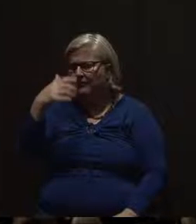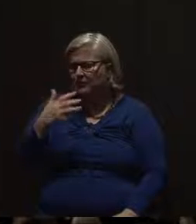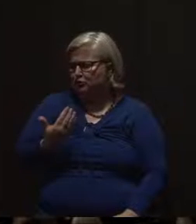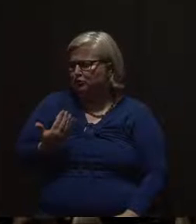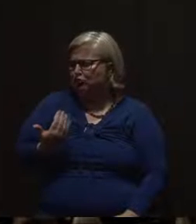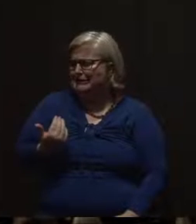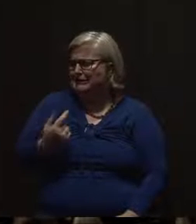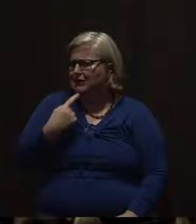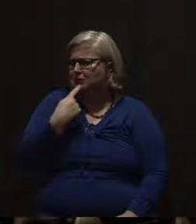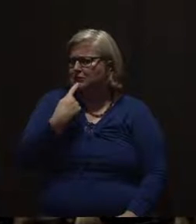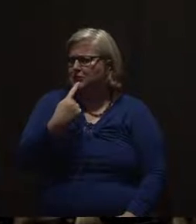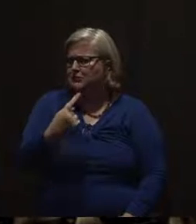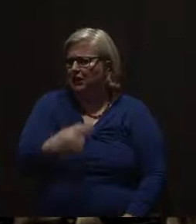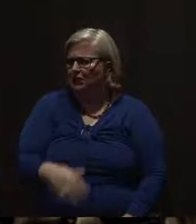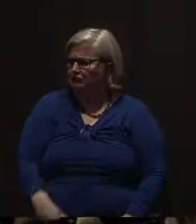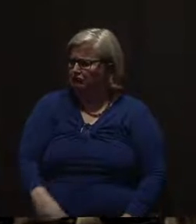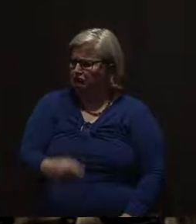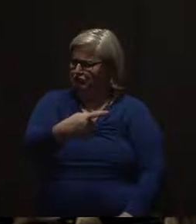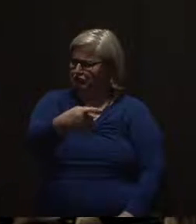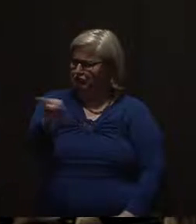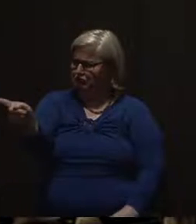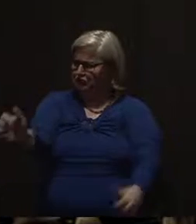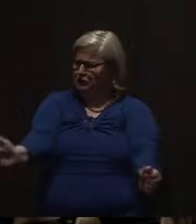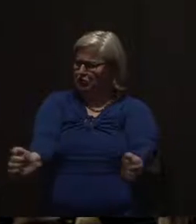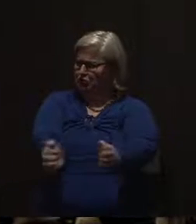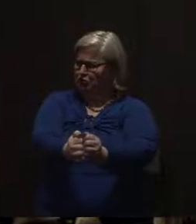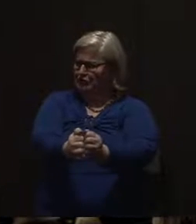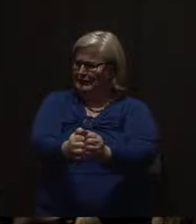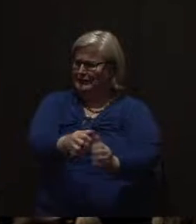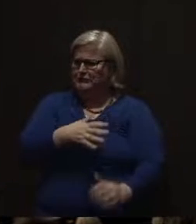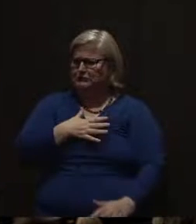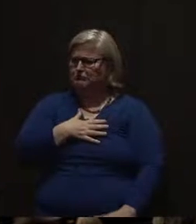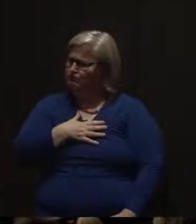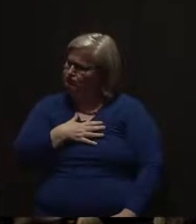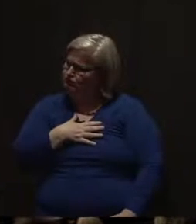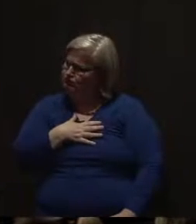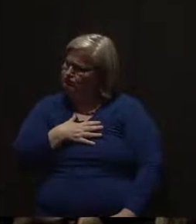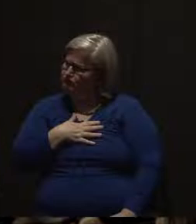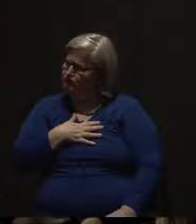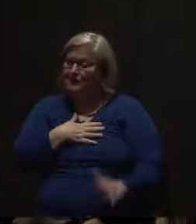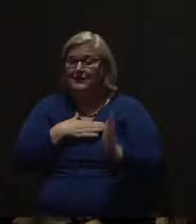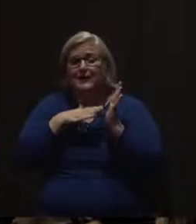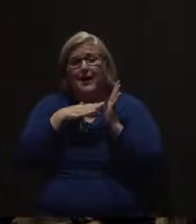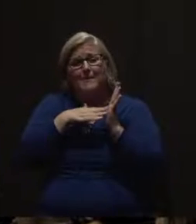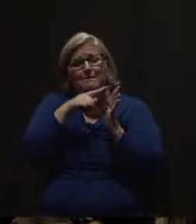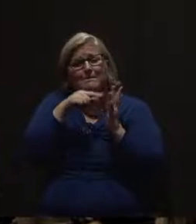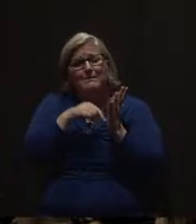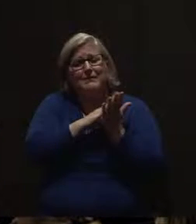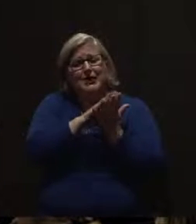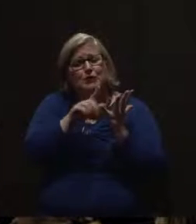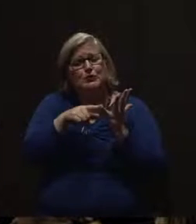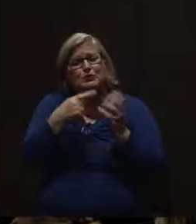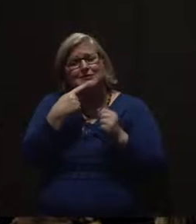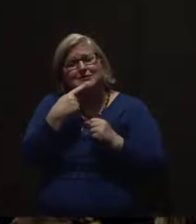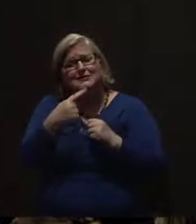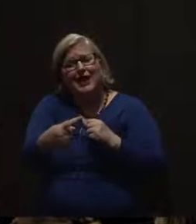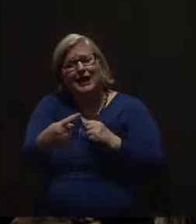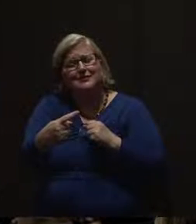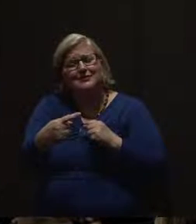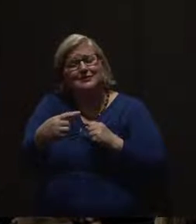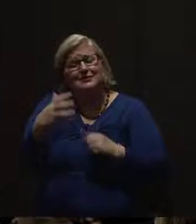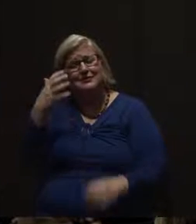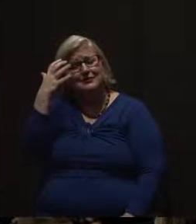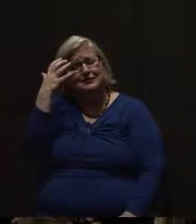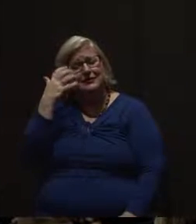whether, Mithu, you would agree? Mithu suggests that sex and kink are easy topics and satisfies the